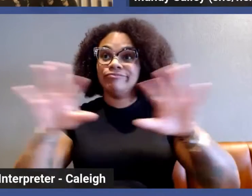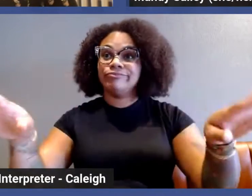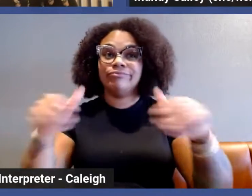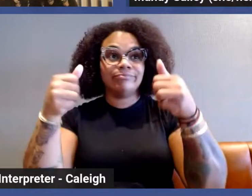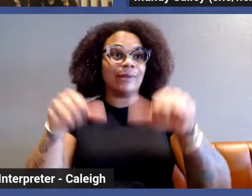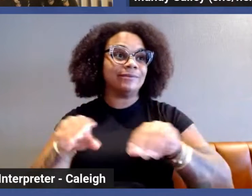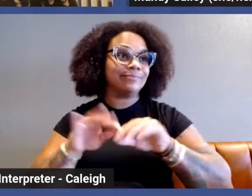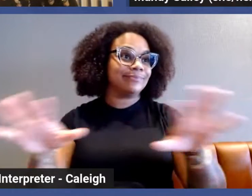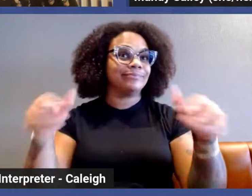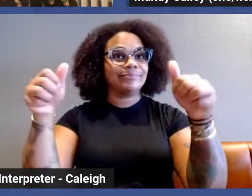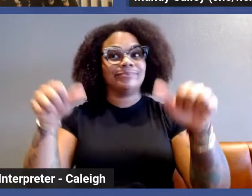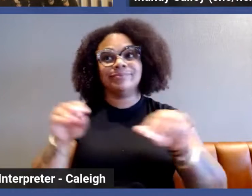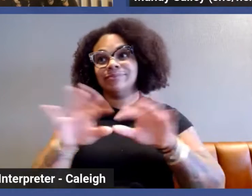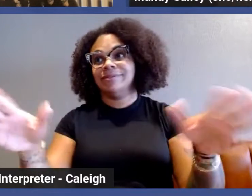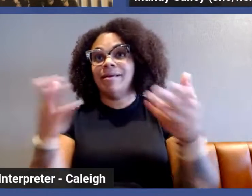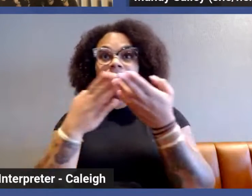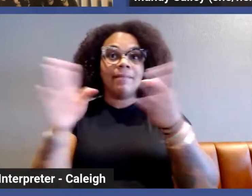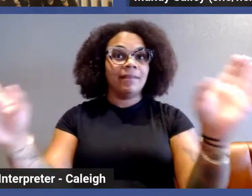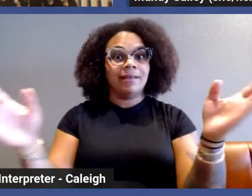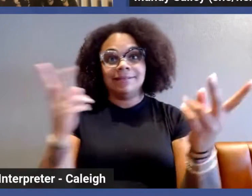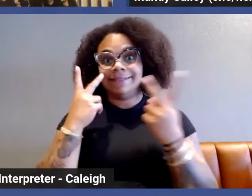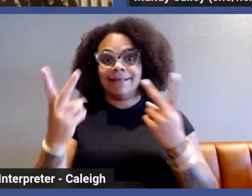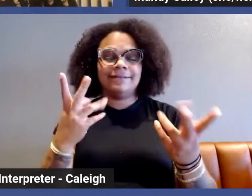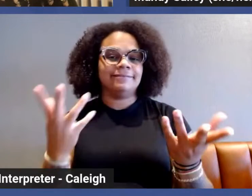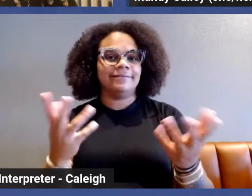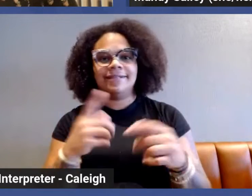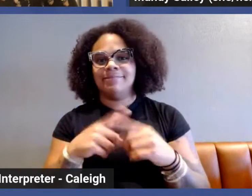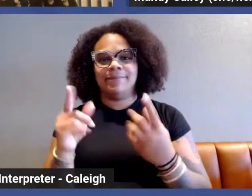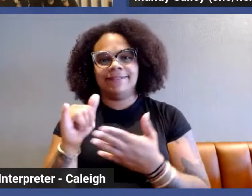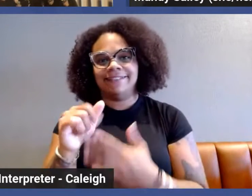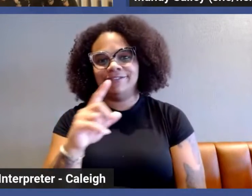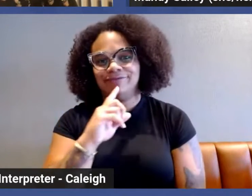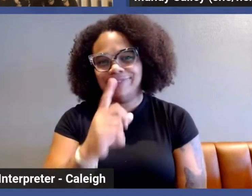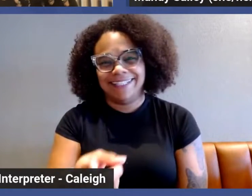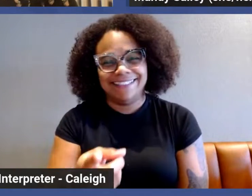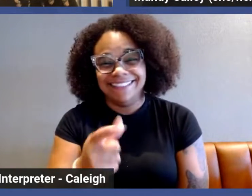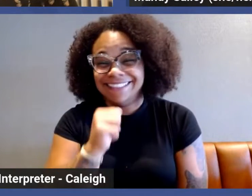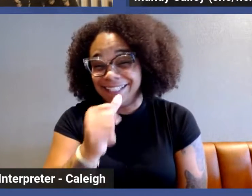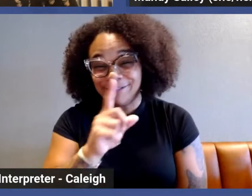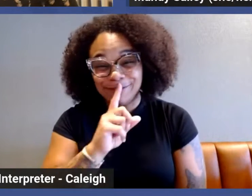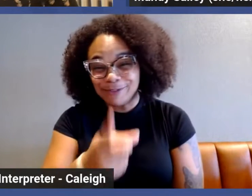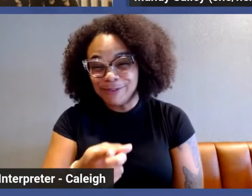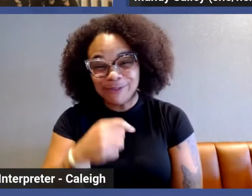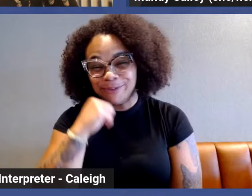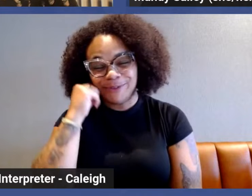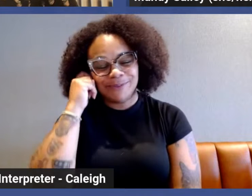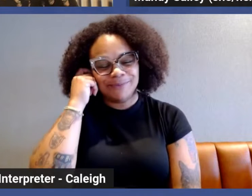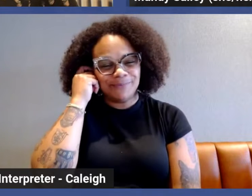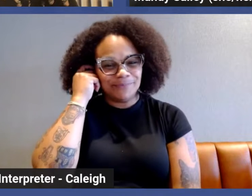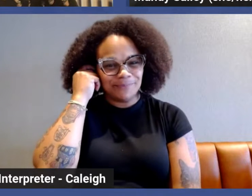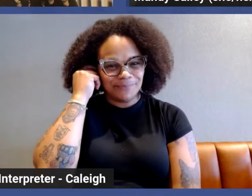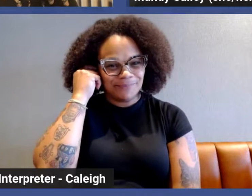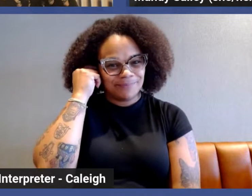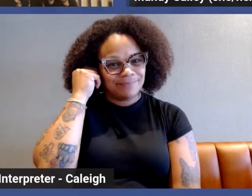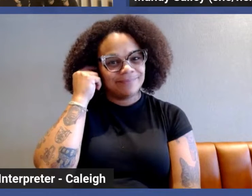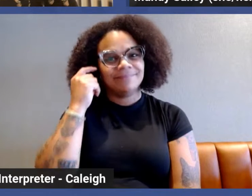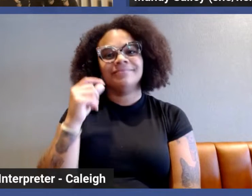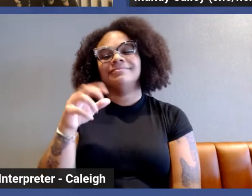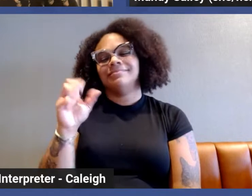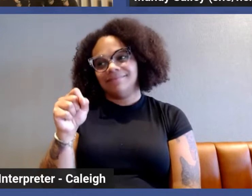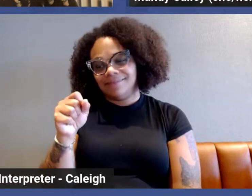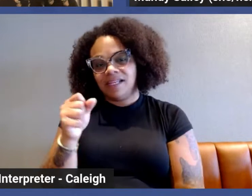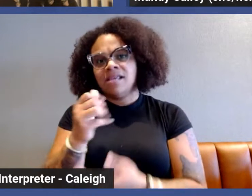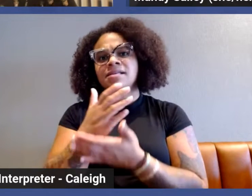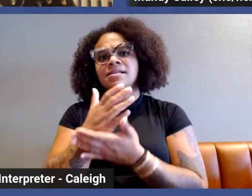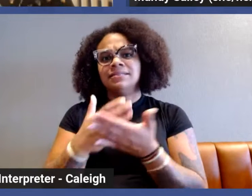like public square. And that's really couldn't be further from the truth. There's some tools you can go on